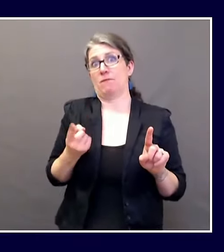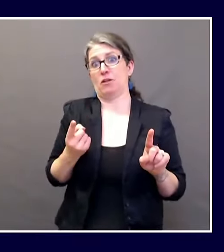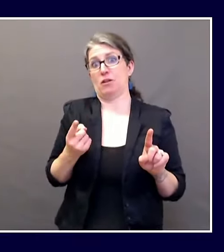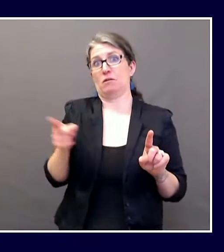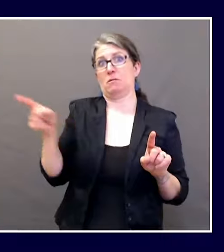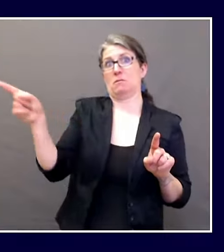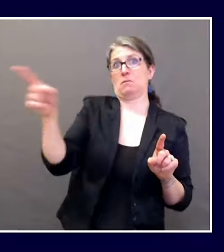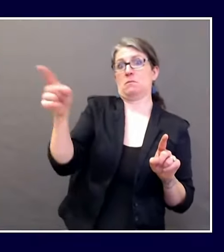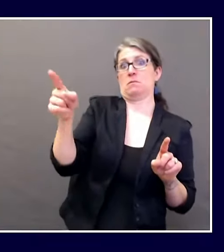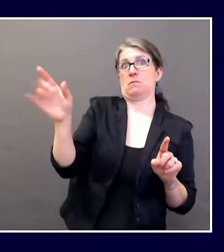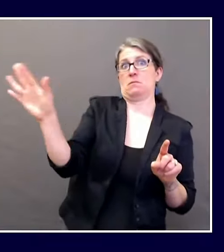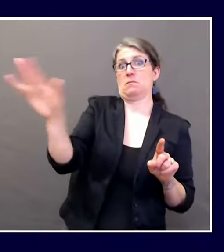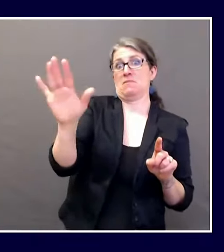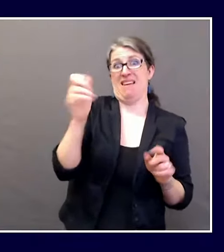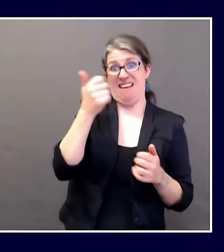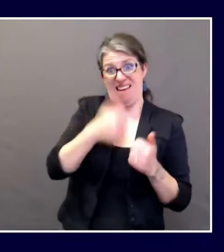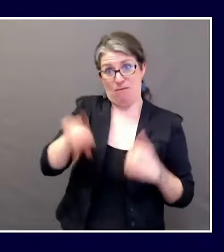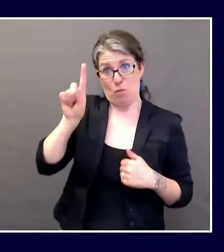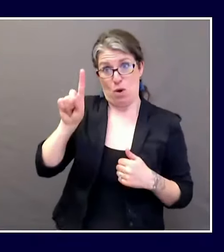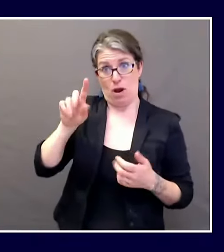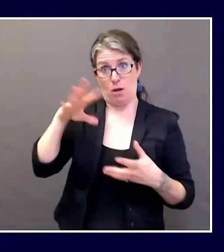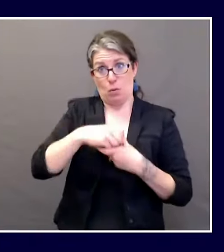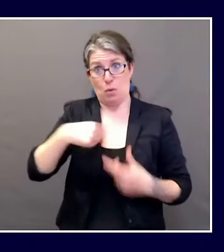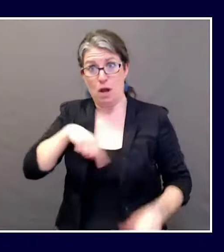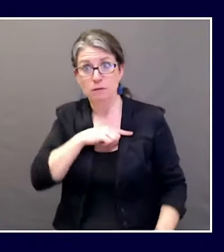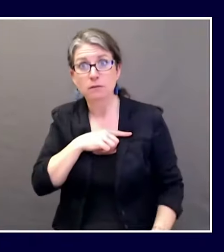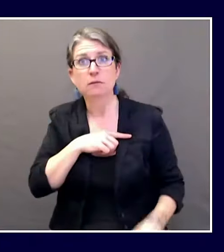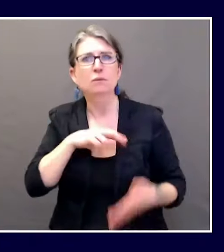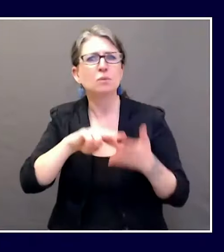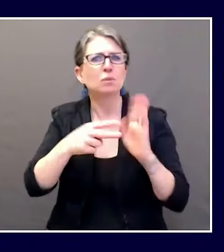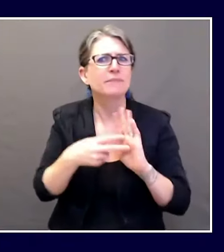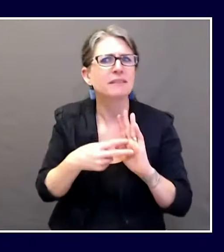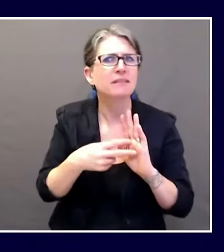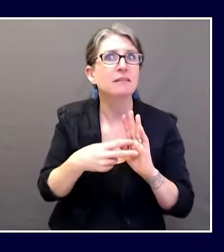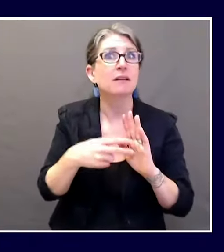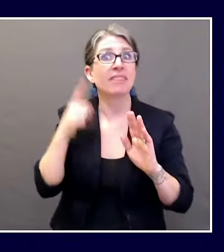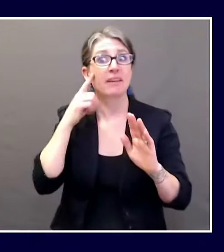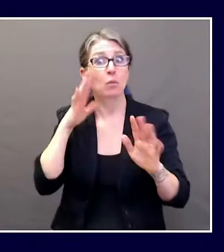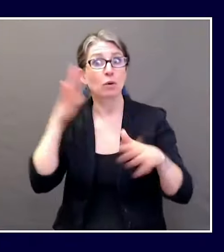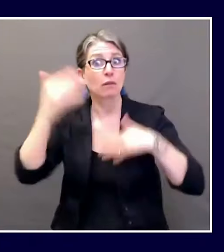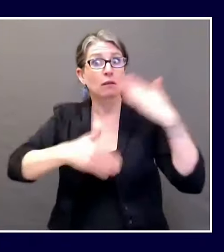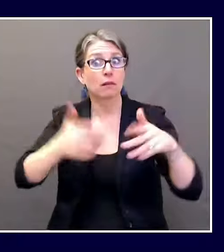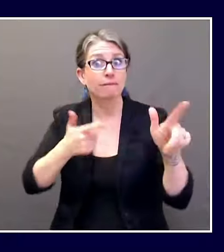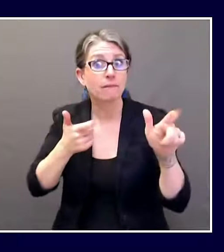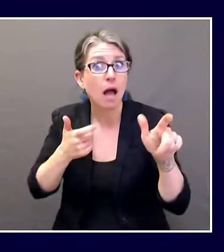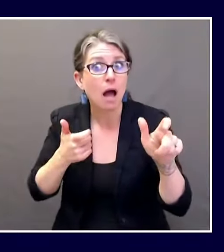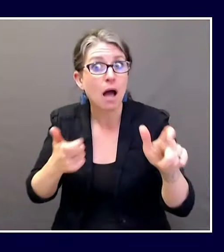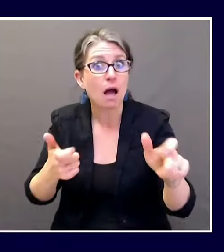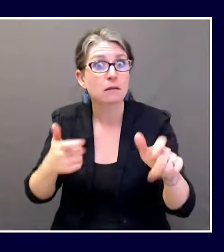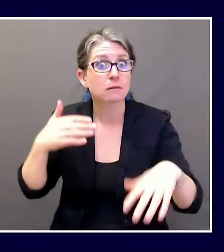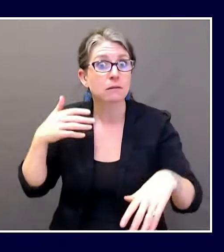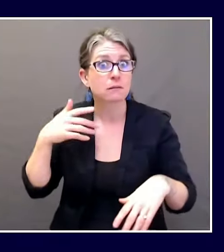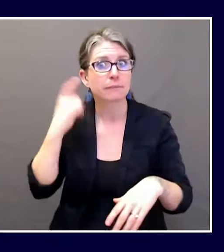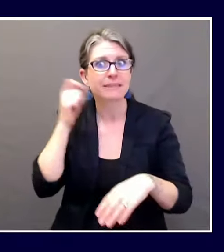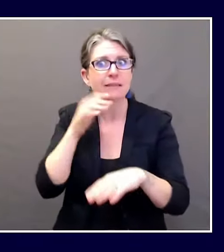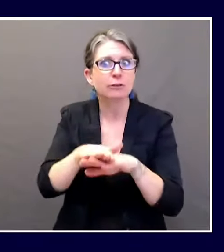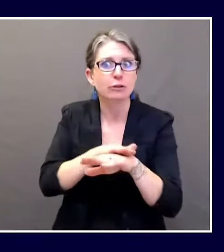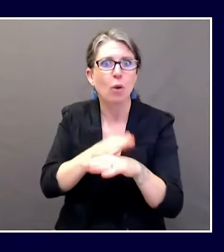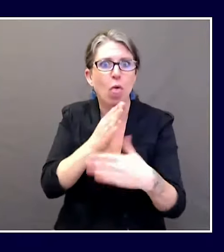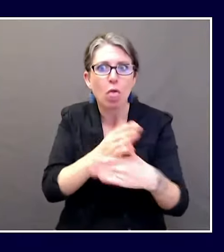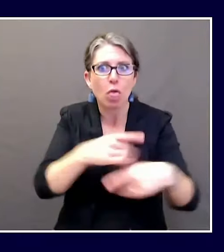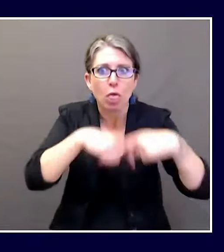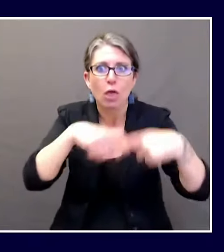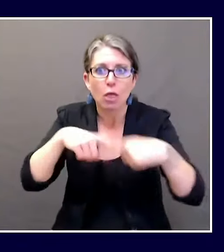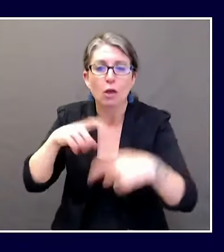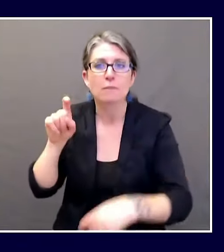predominantly? I think it will help. I can't quantify or even give you a directional sense of the magnitude, because right now those